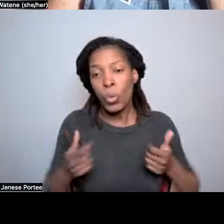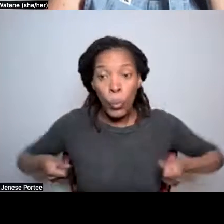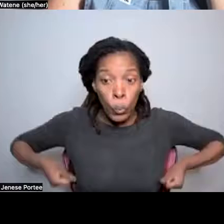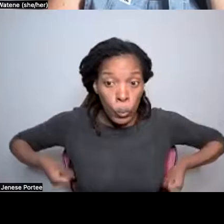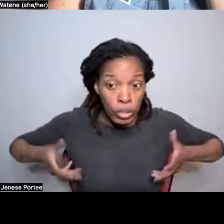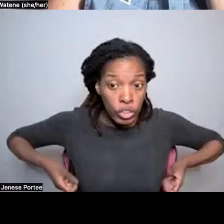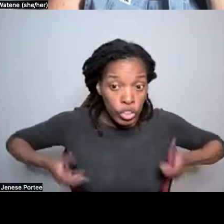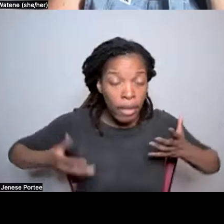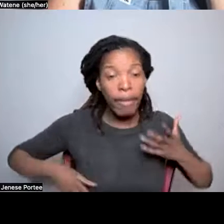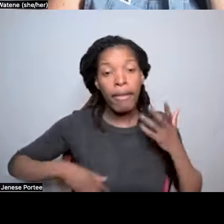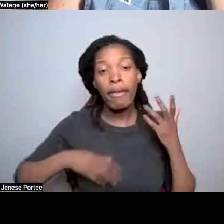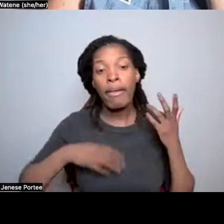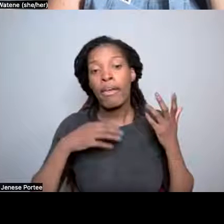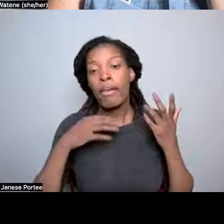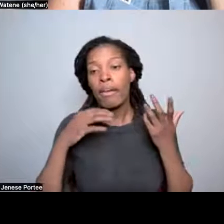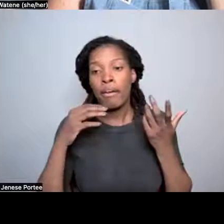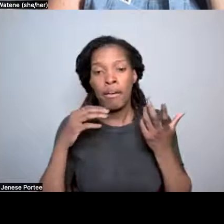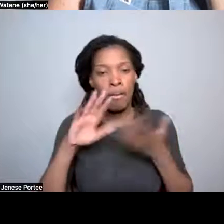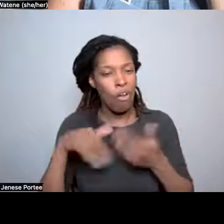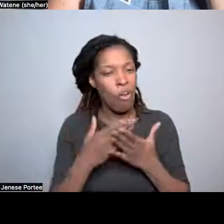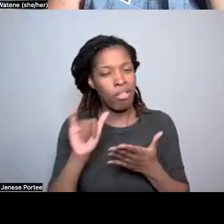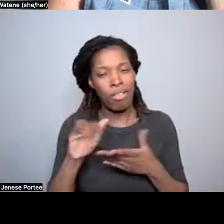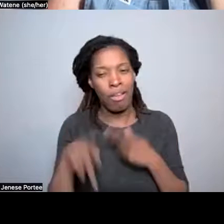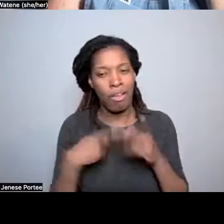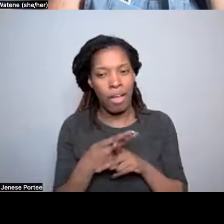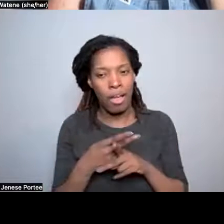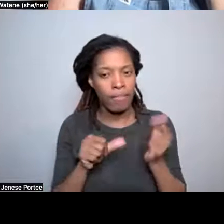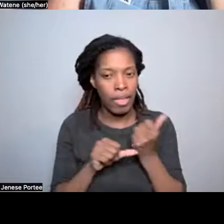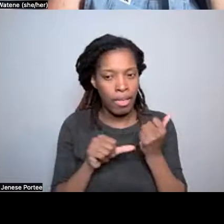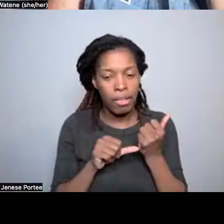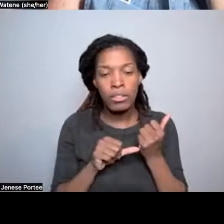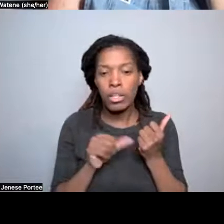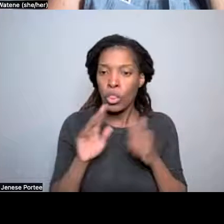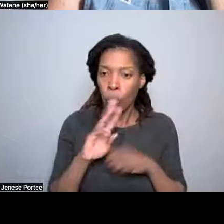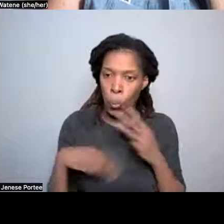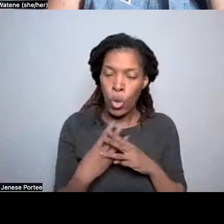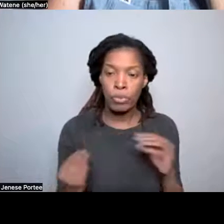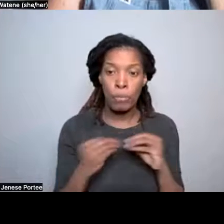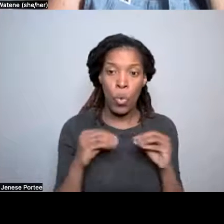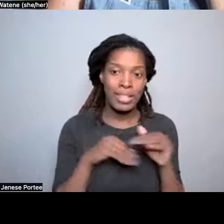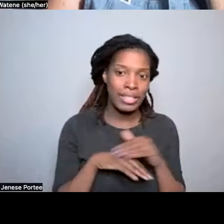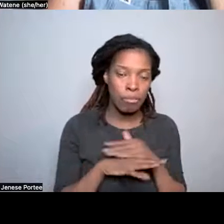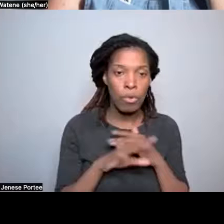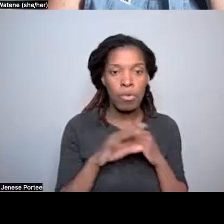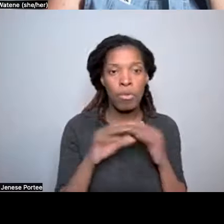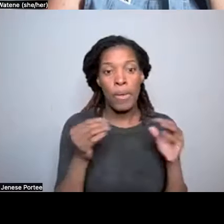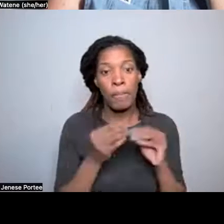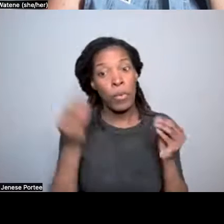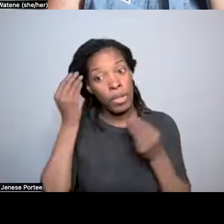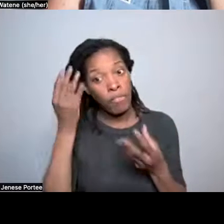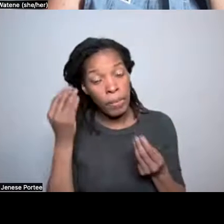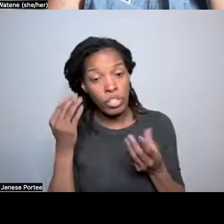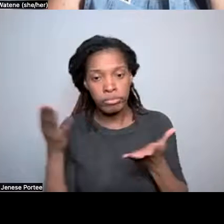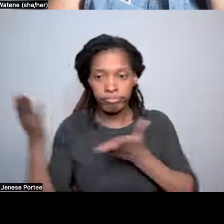those aids. The world can be accessible when we get information and the playing ground